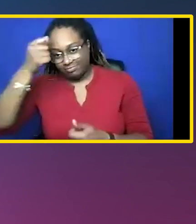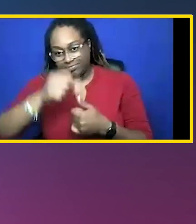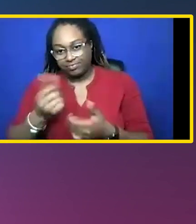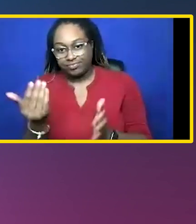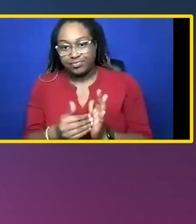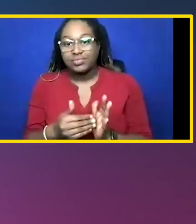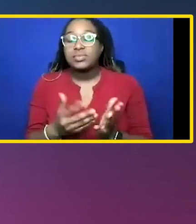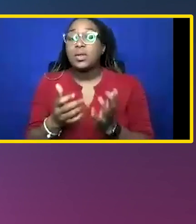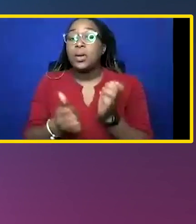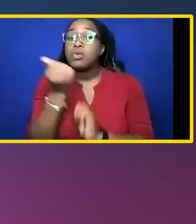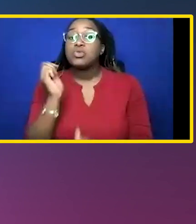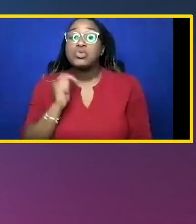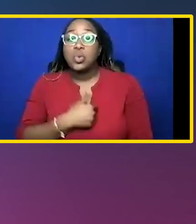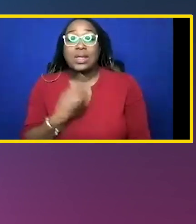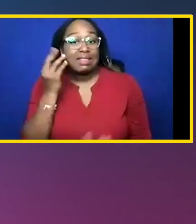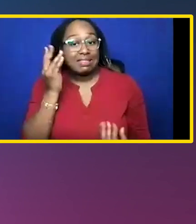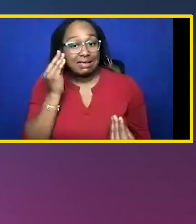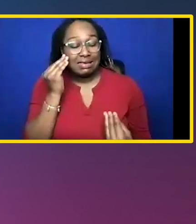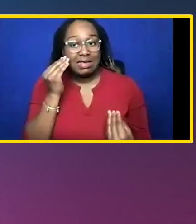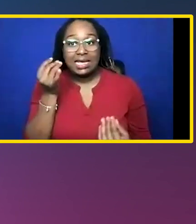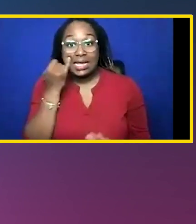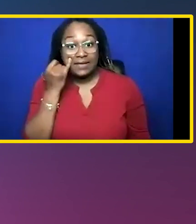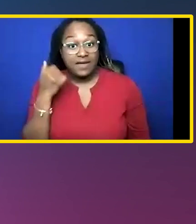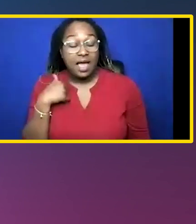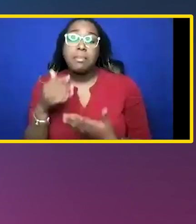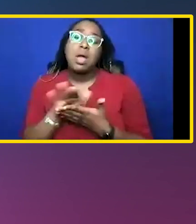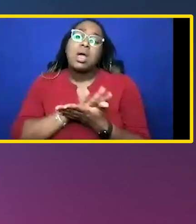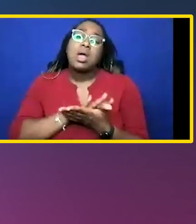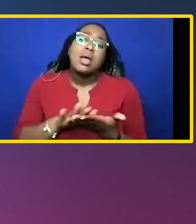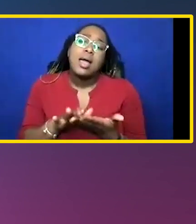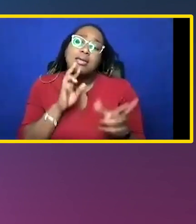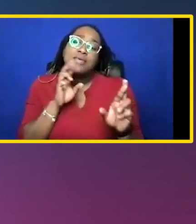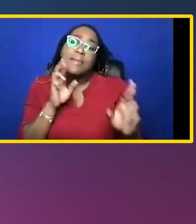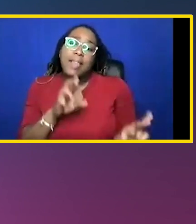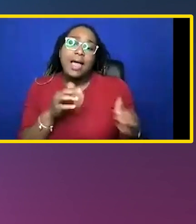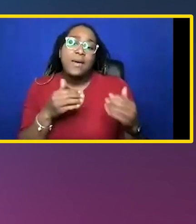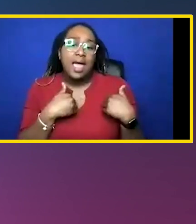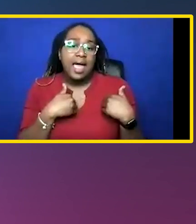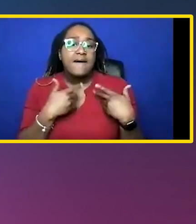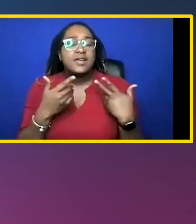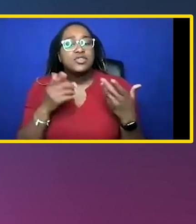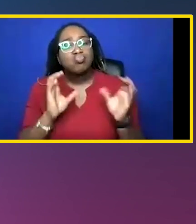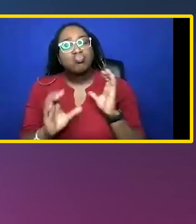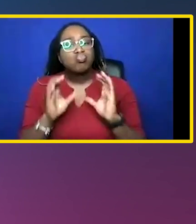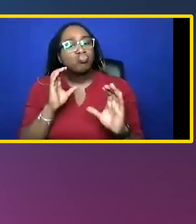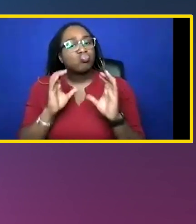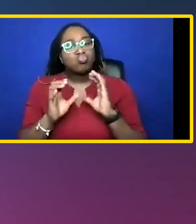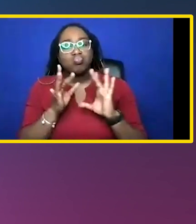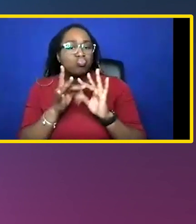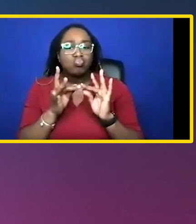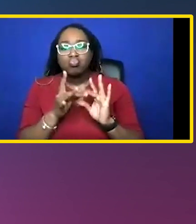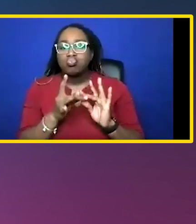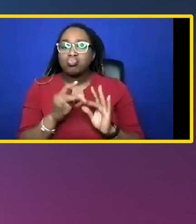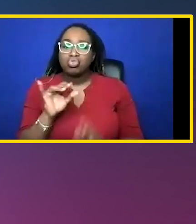of what we think is like, oh, well, if I am kind and I reply to them and we have this conversation back and forth via comments on like